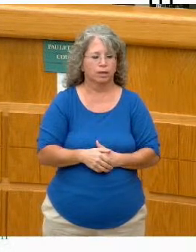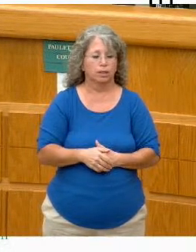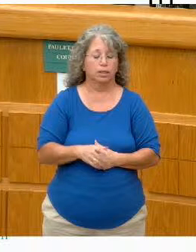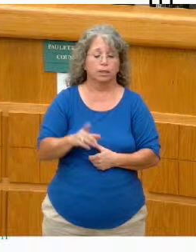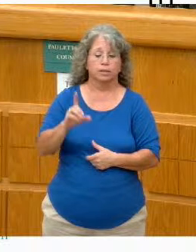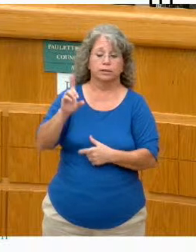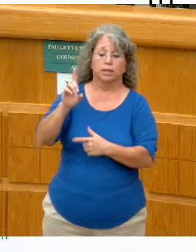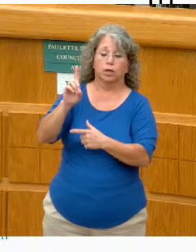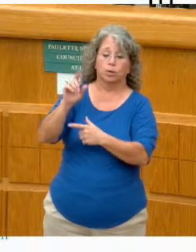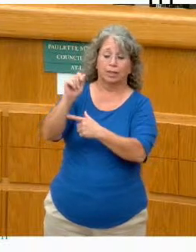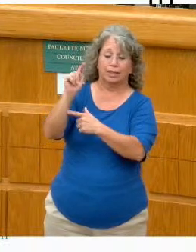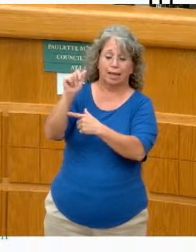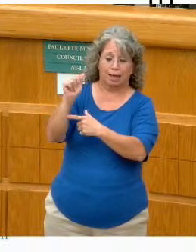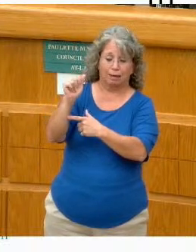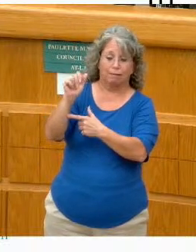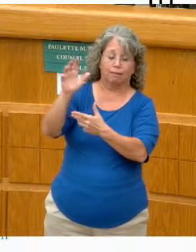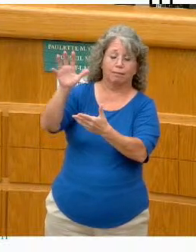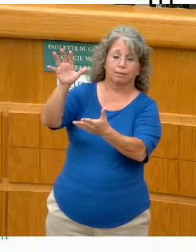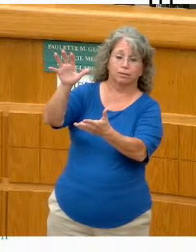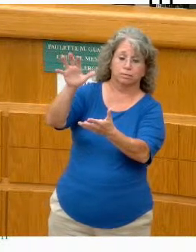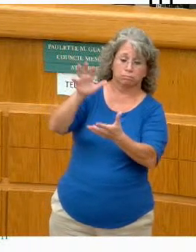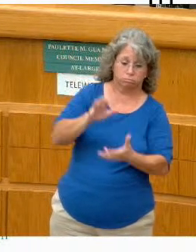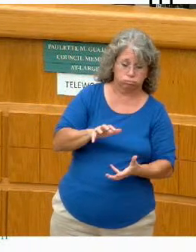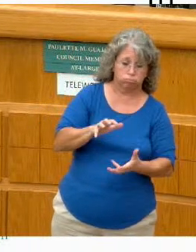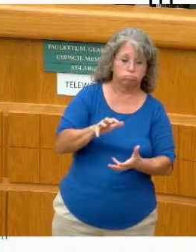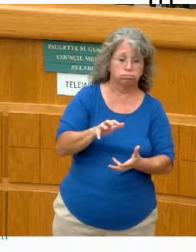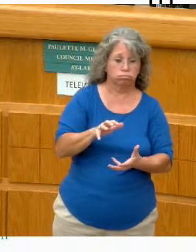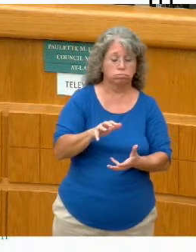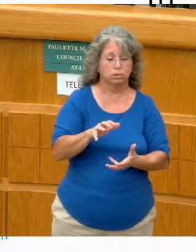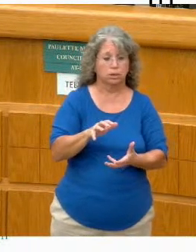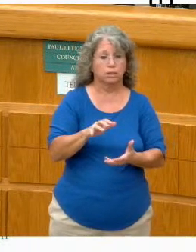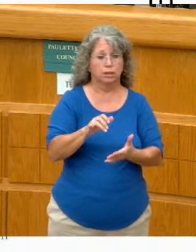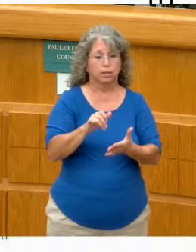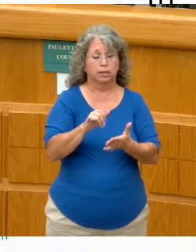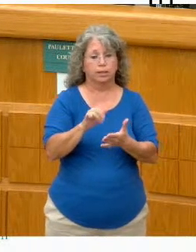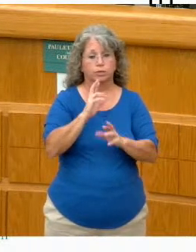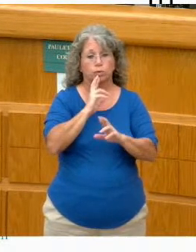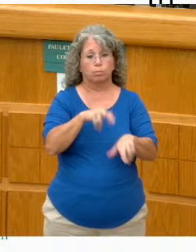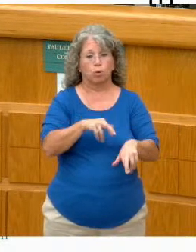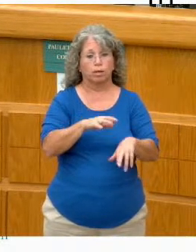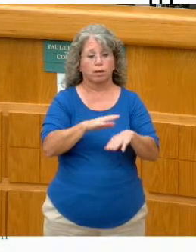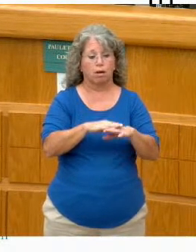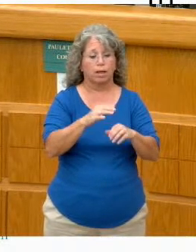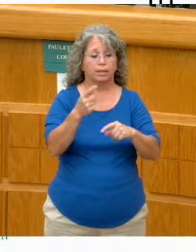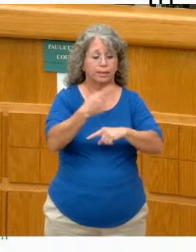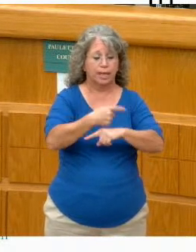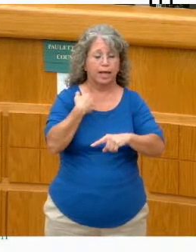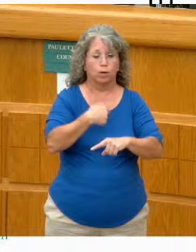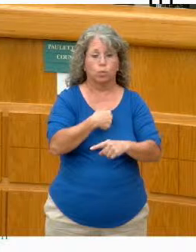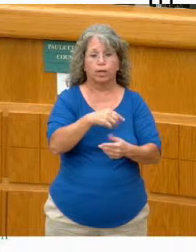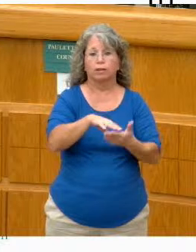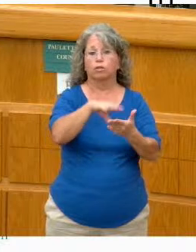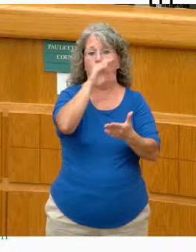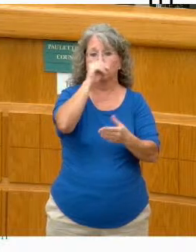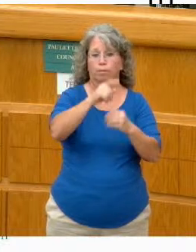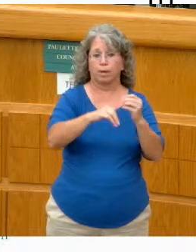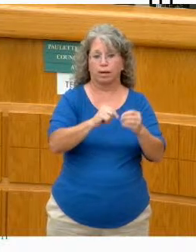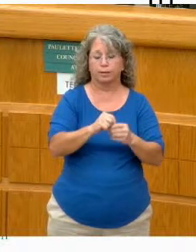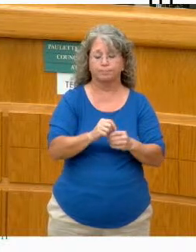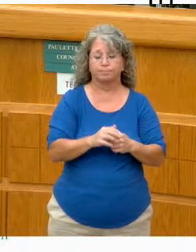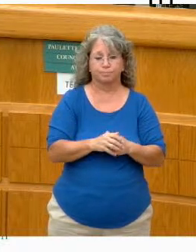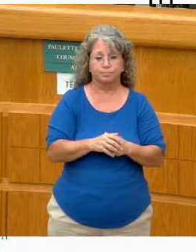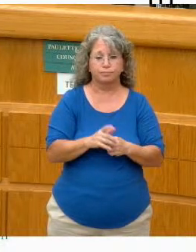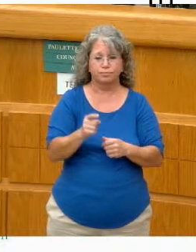the day that the trauma service area finds out about them, even though they could go back all the way to April, as you heard